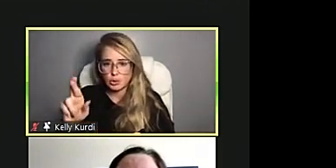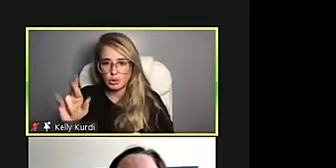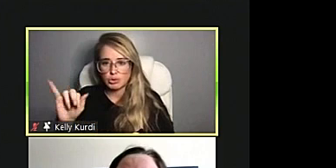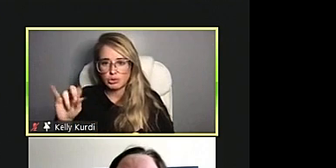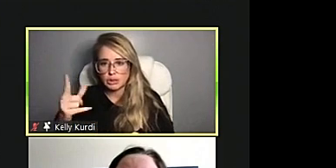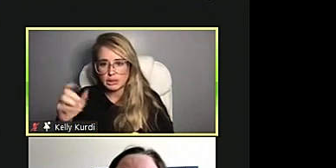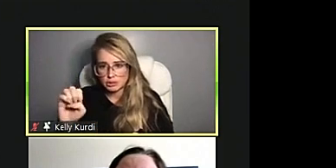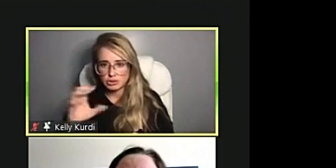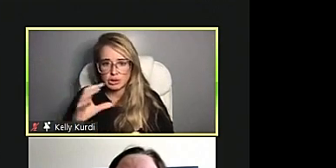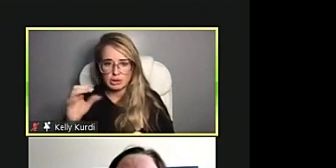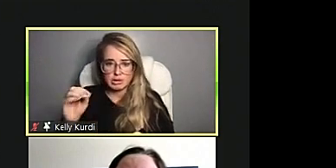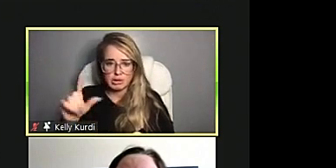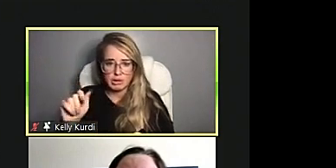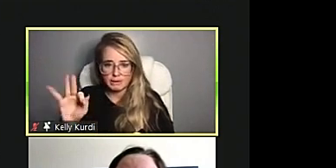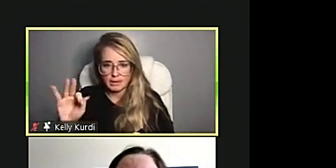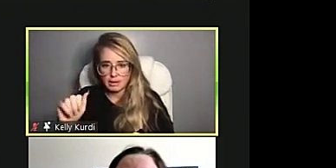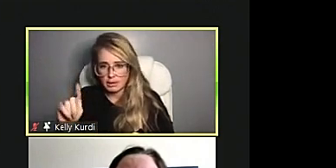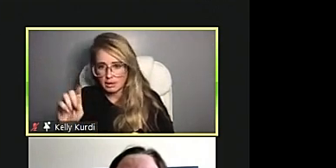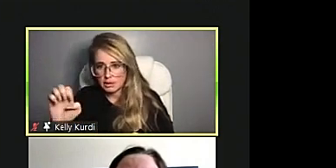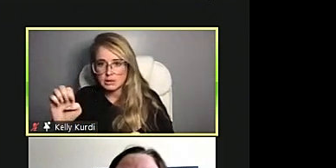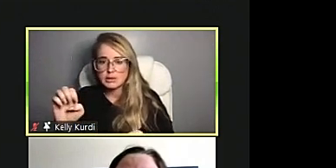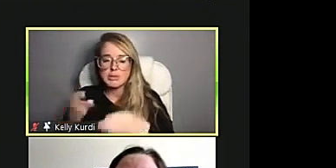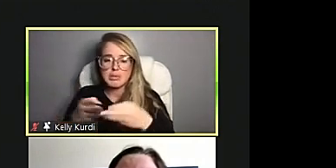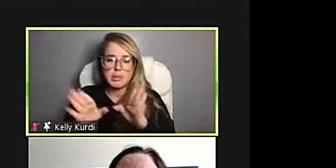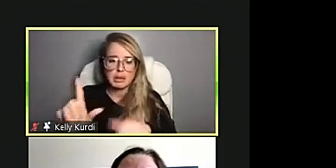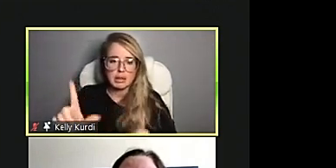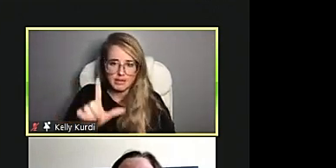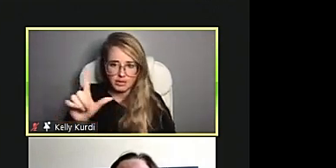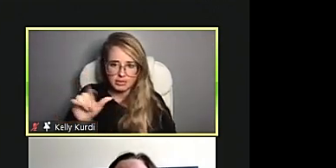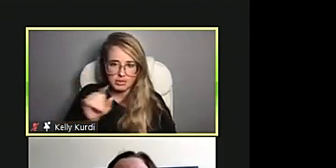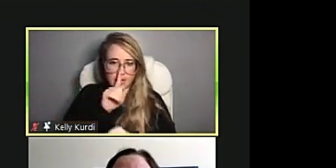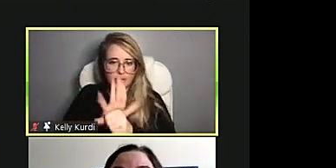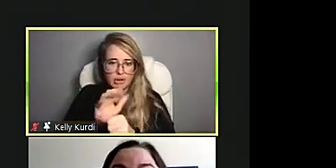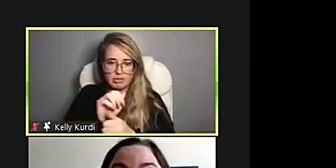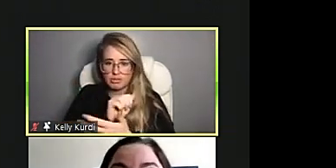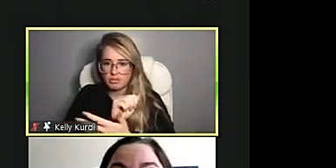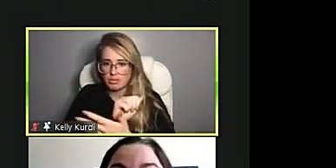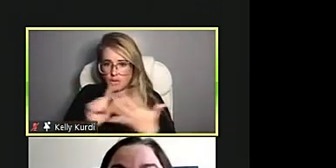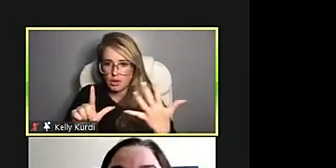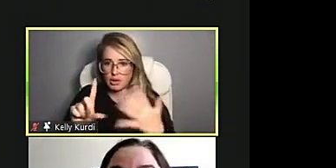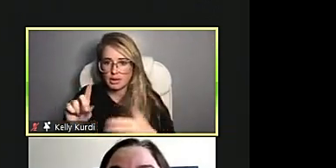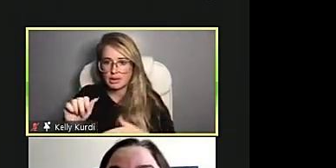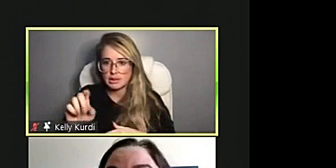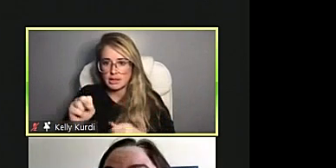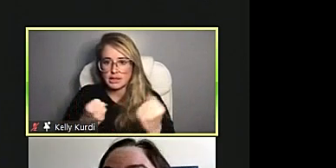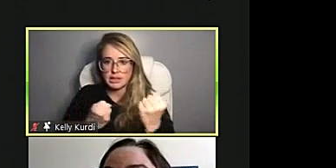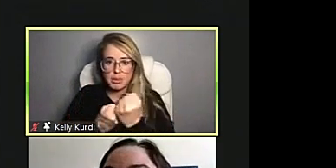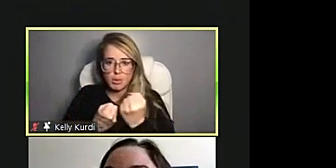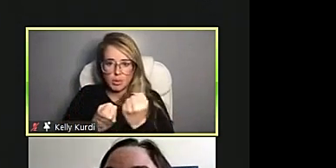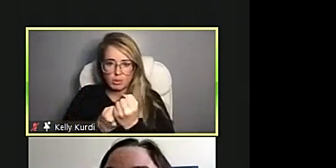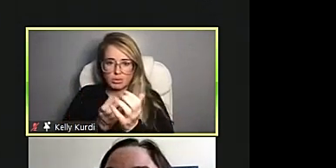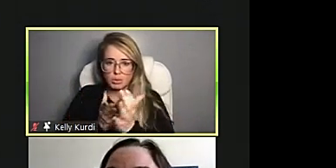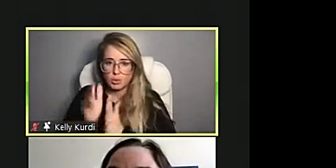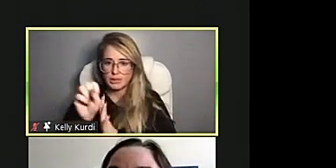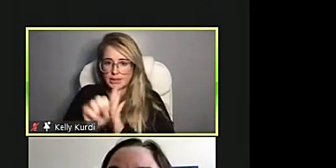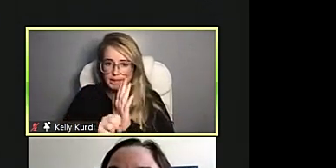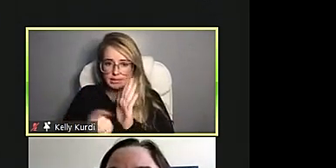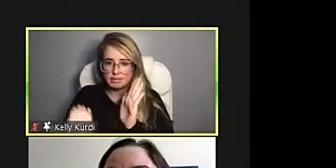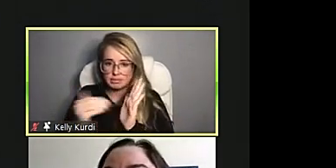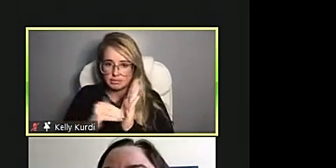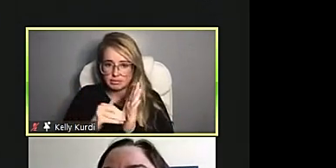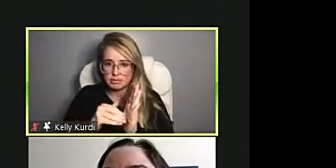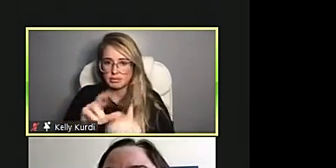Lafayette Public Libraries. These are all confirmed clinic dates that are supported by the state. And again, Reach Out and Read